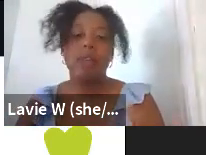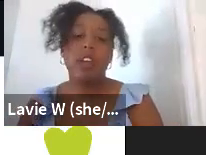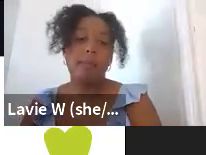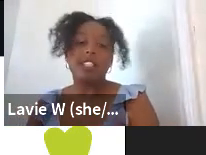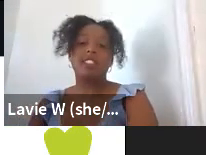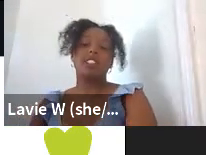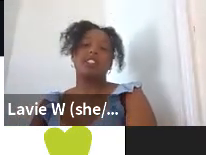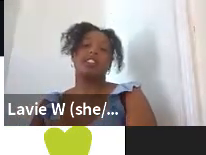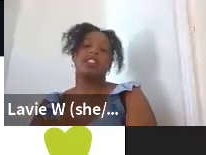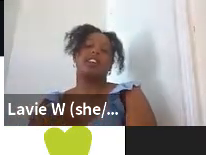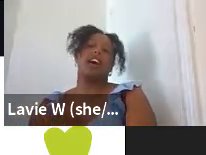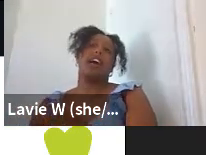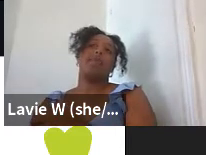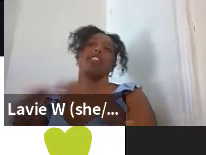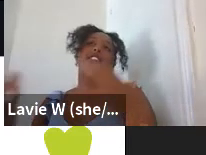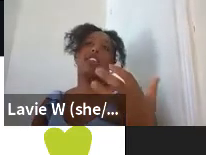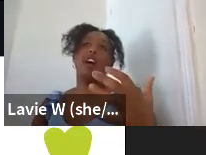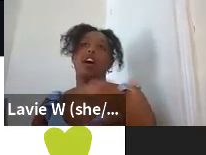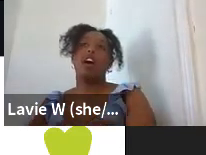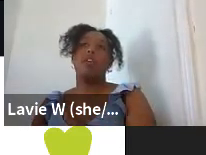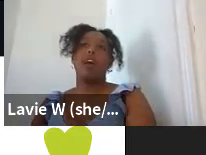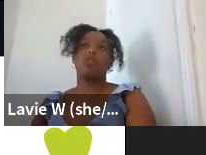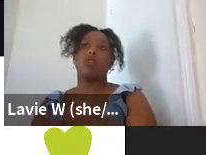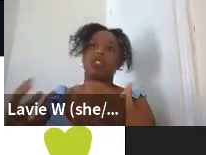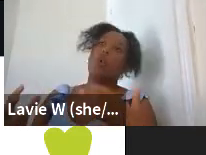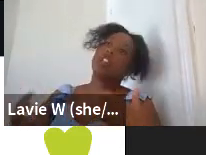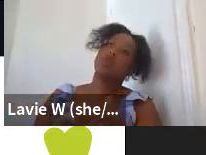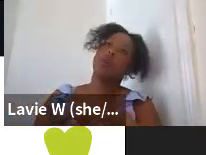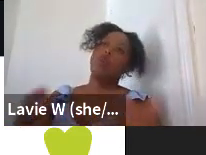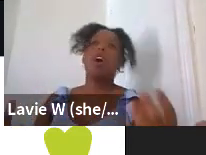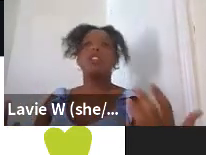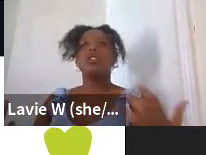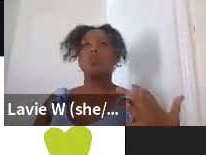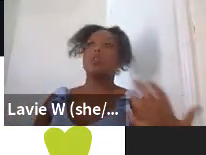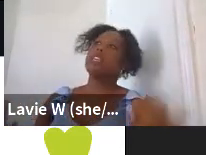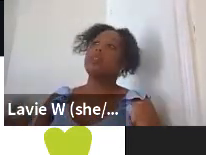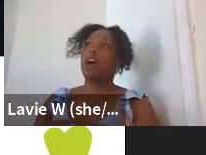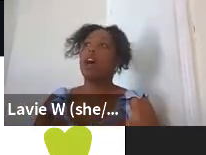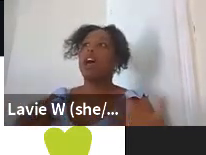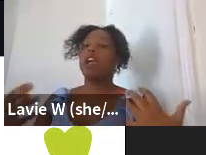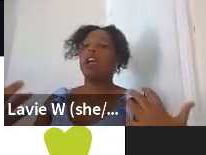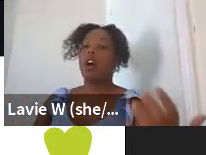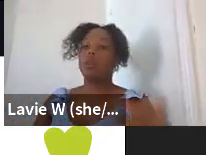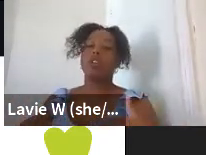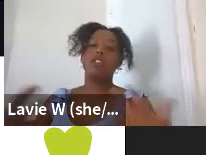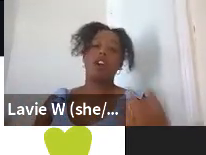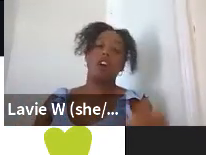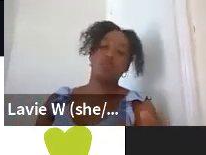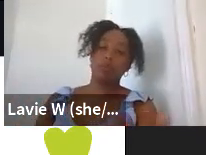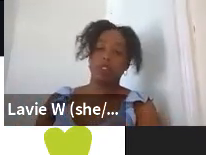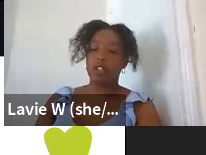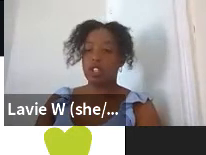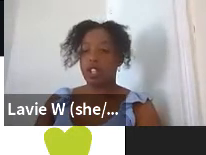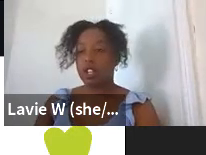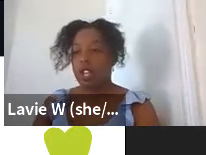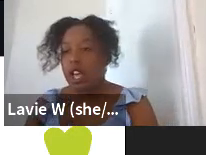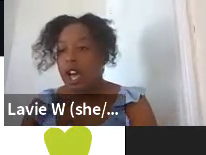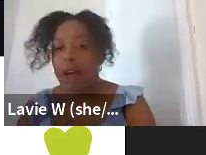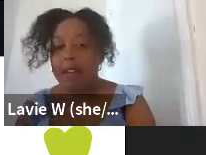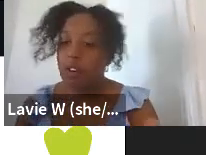So again, we come back to this idea around, or this question around, what do we mean by art? What is cultural